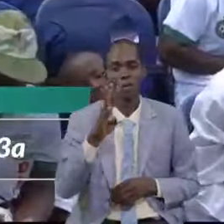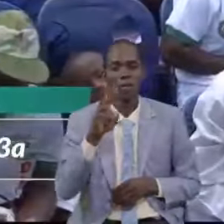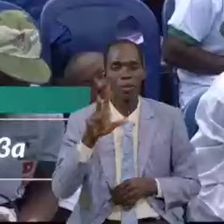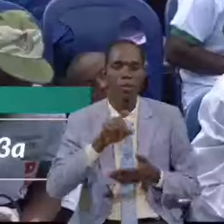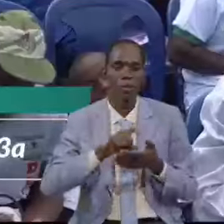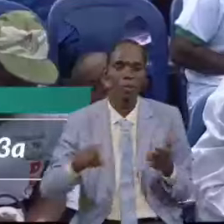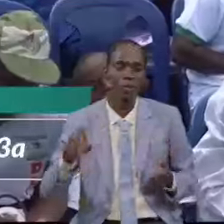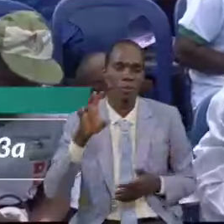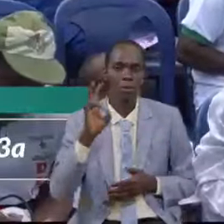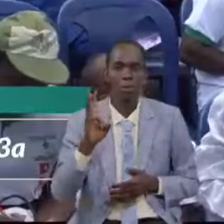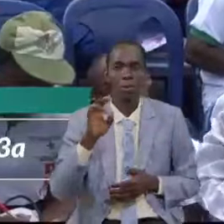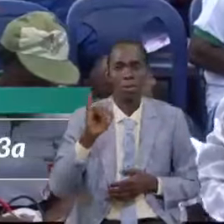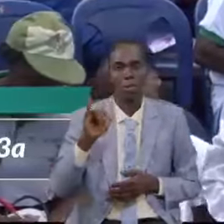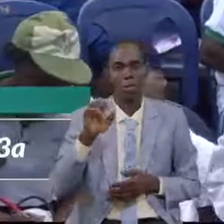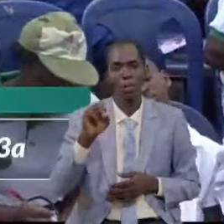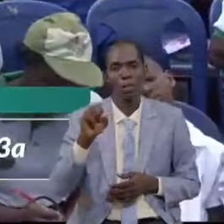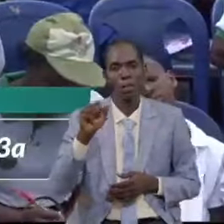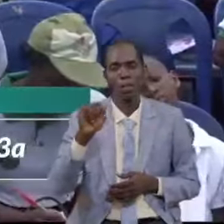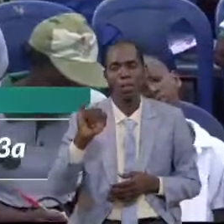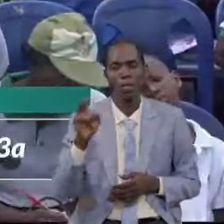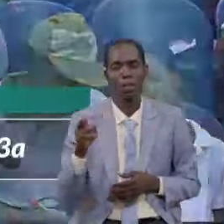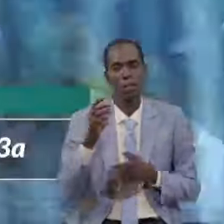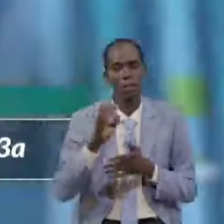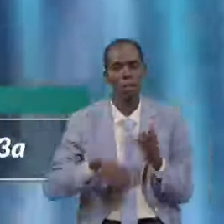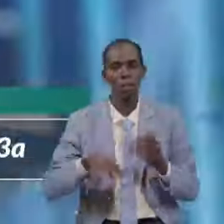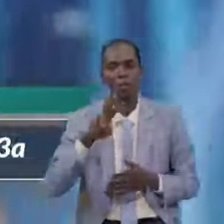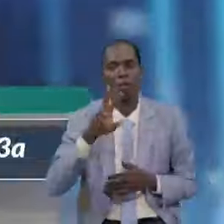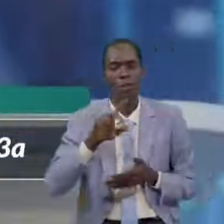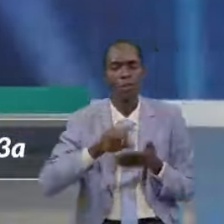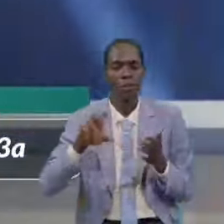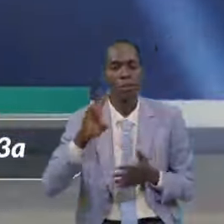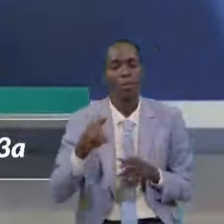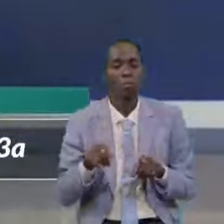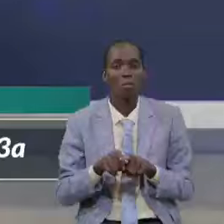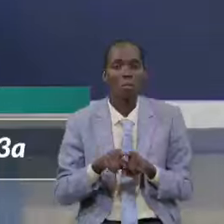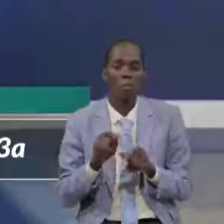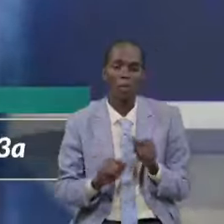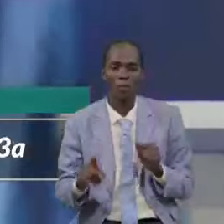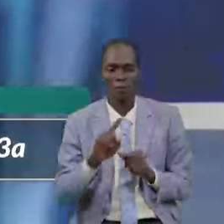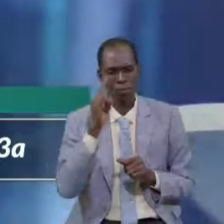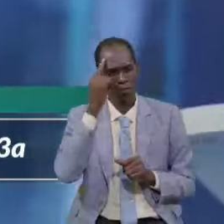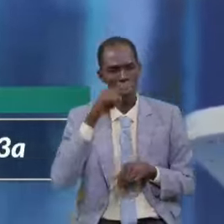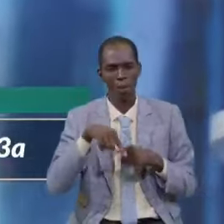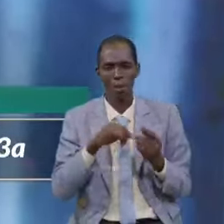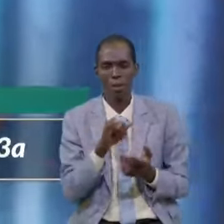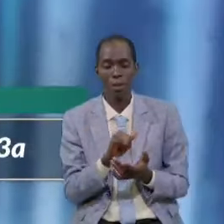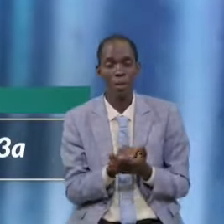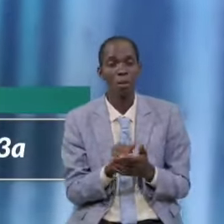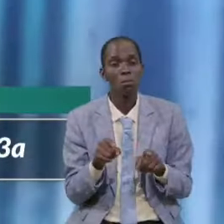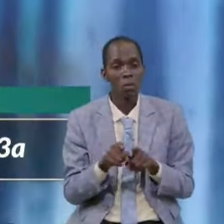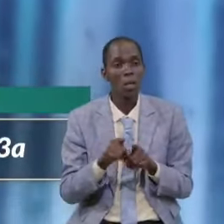43, reading from verse 7. Even everyone, think about that. Even everyone that